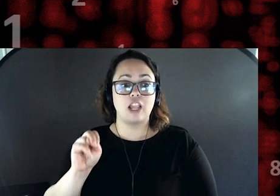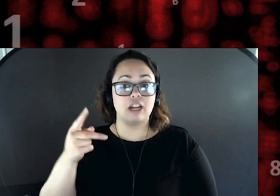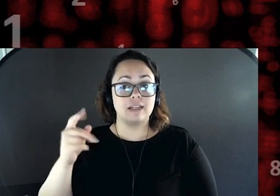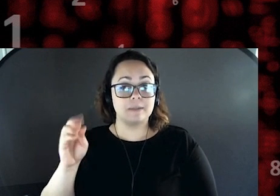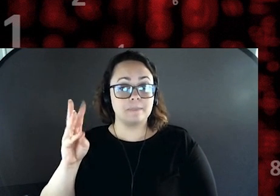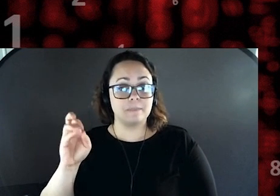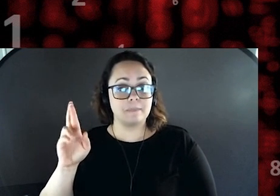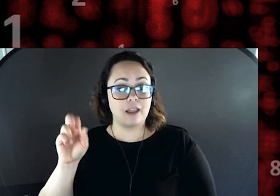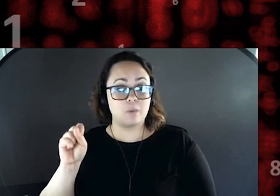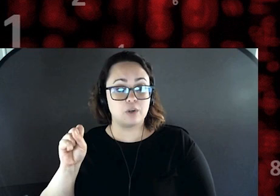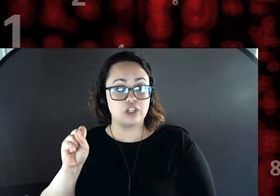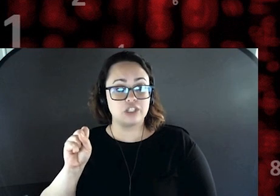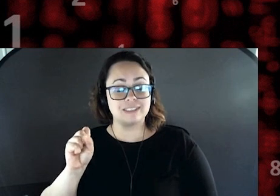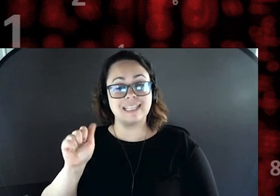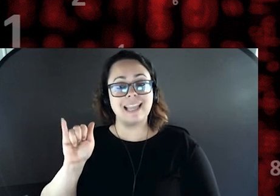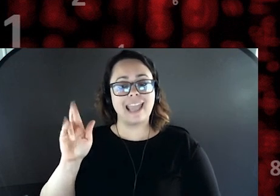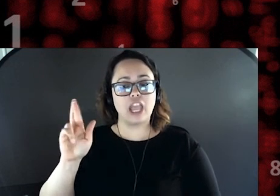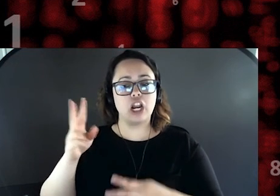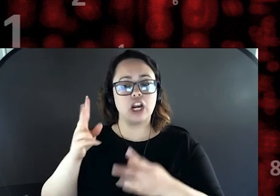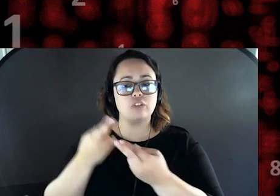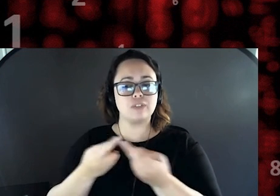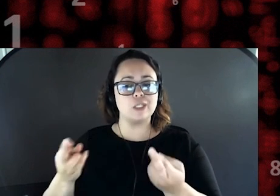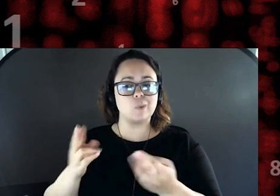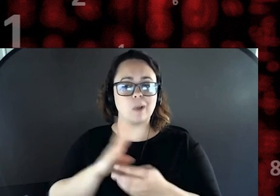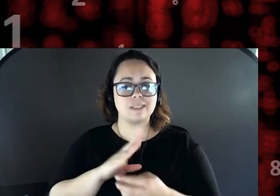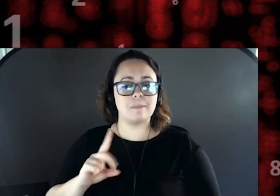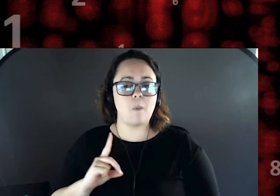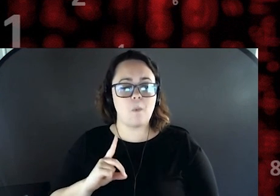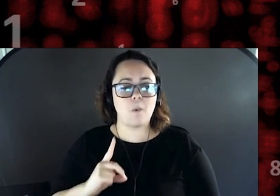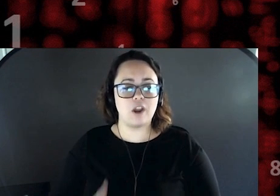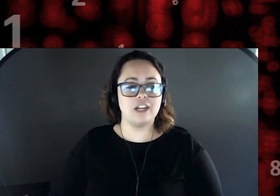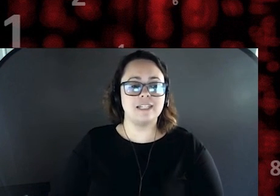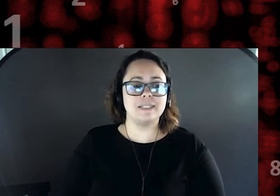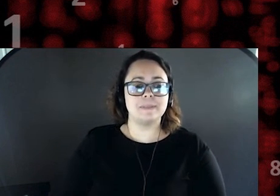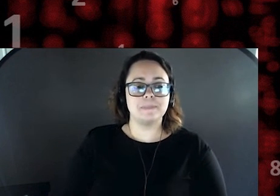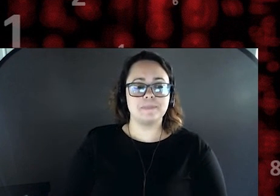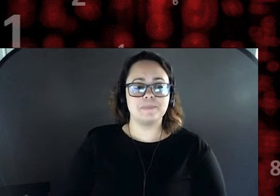Coming to us from the Air Resources Board, Aaron Powers.